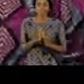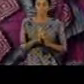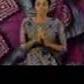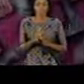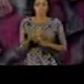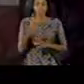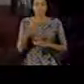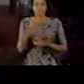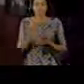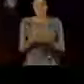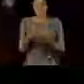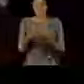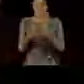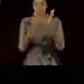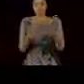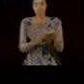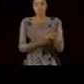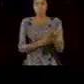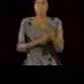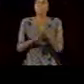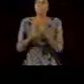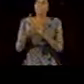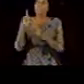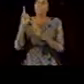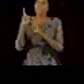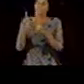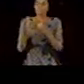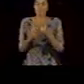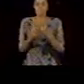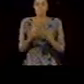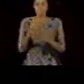Jesus, the bright morning star.